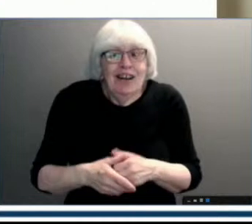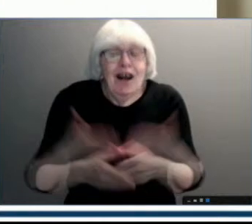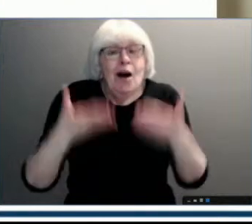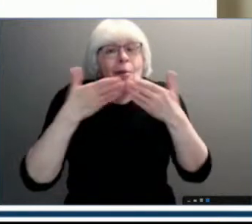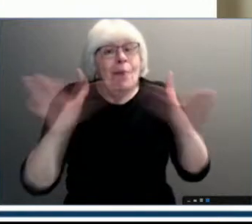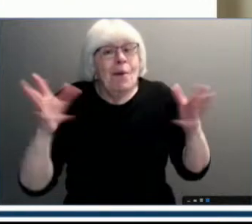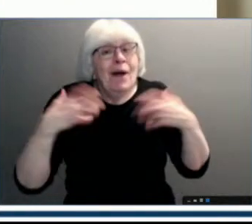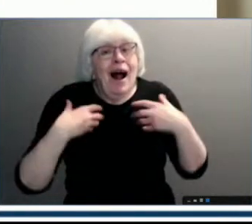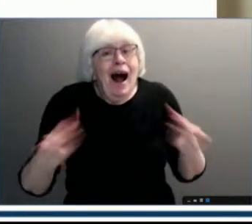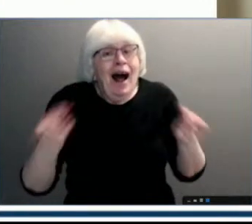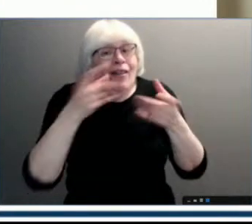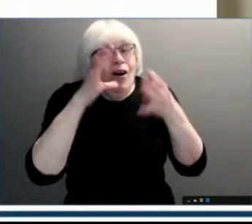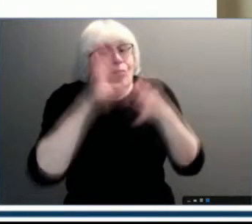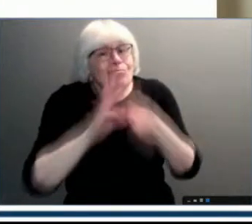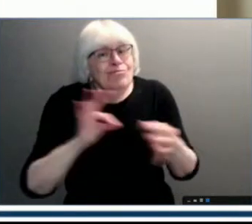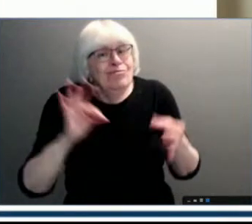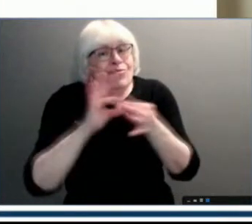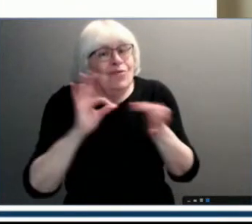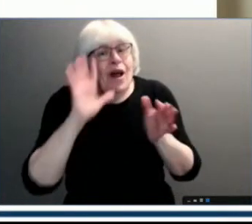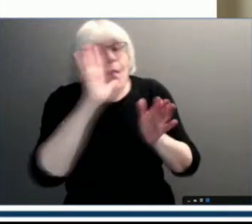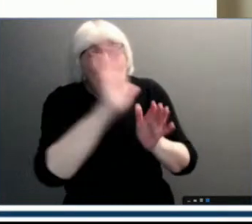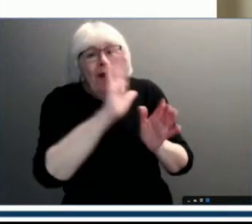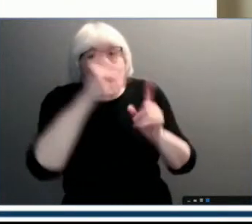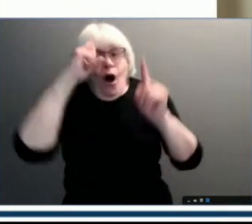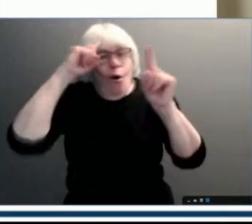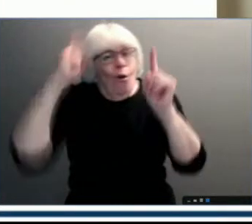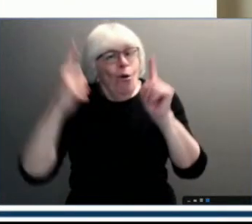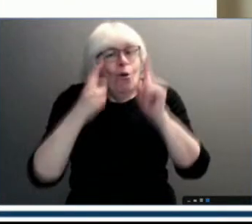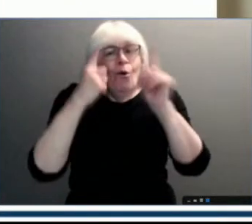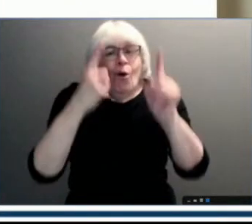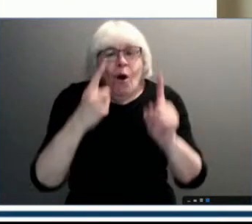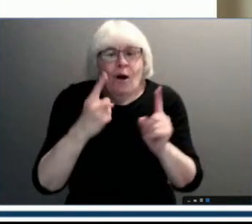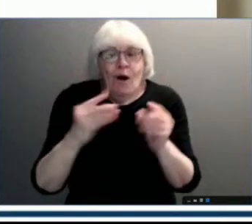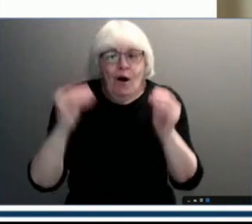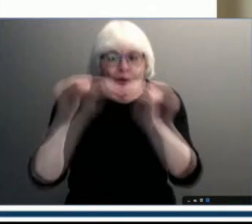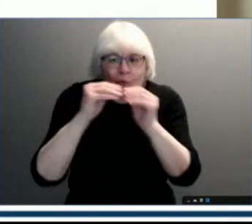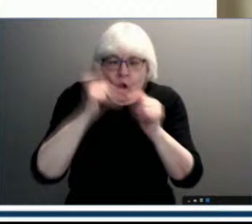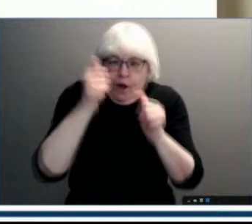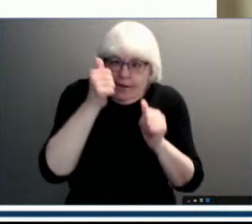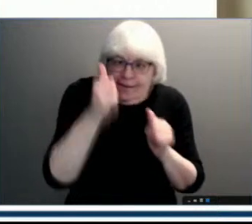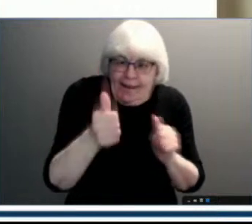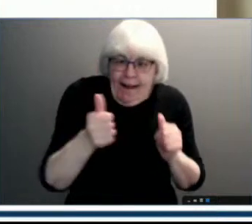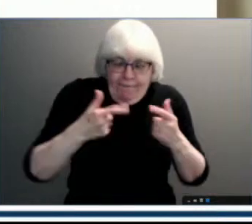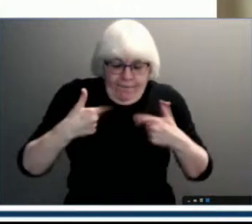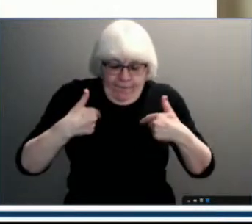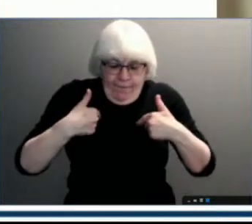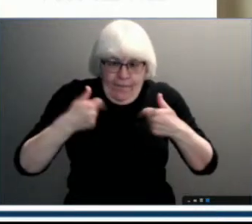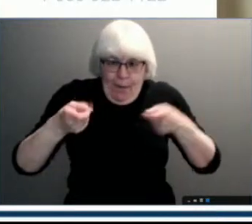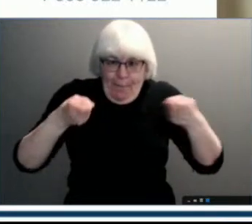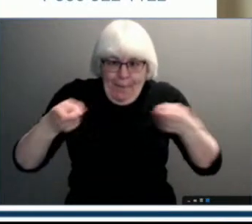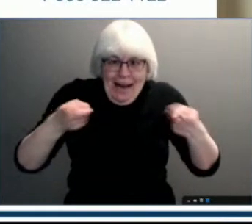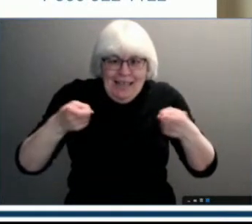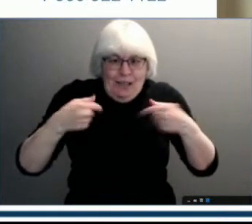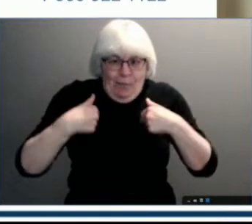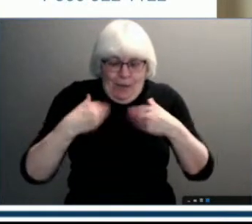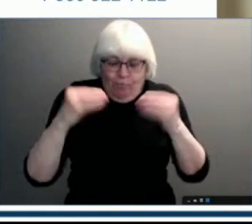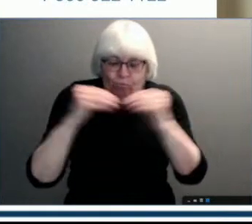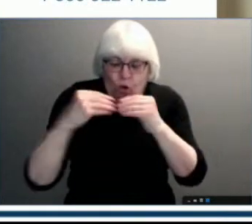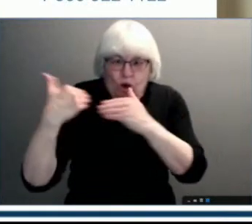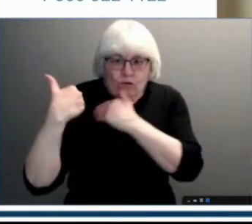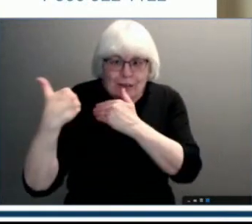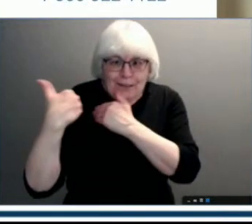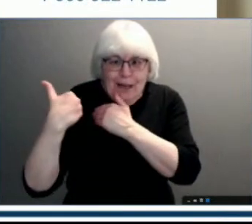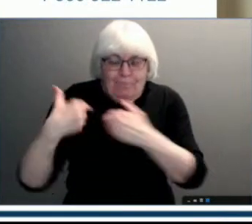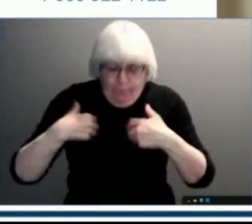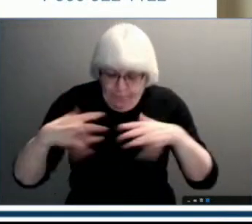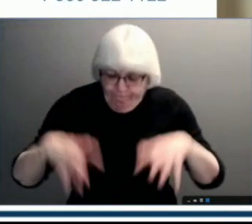driving towards more self-management of COVID, more personal responsibility. And Dr. Strang kind of alluded